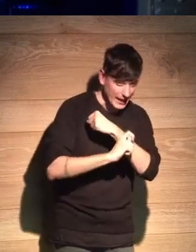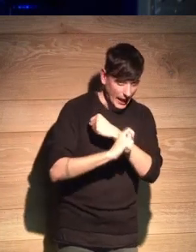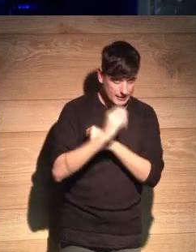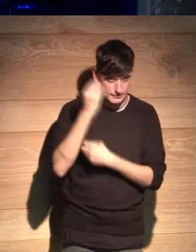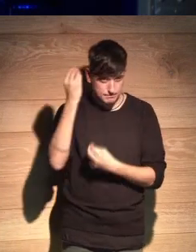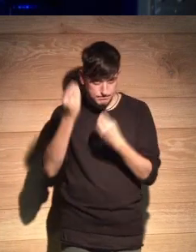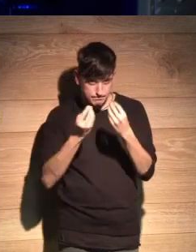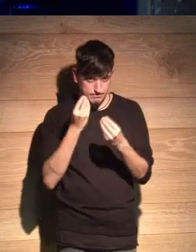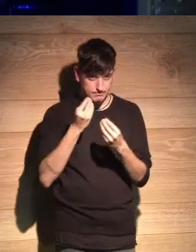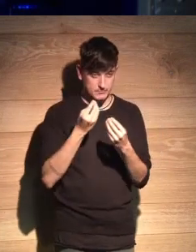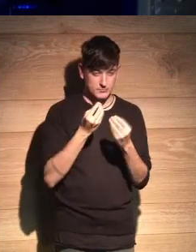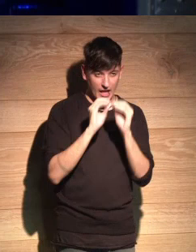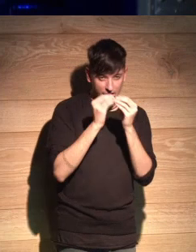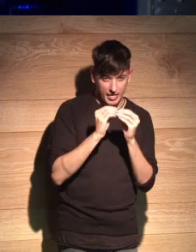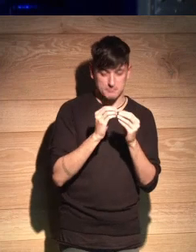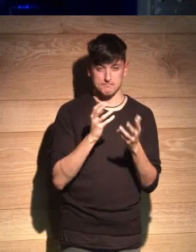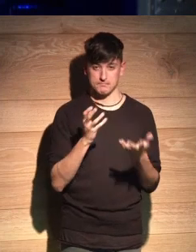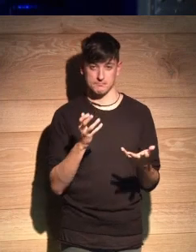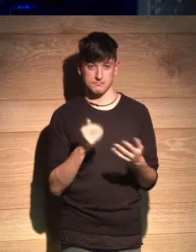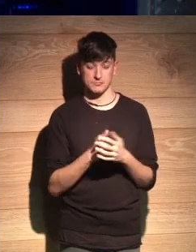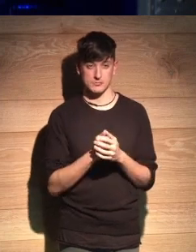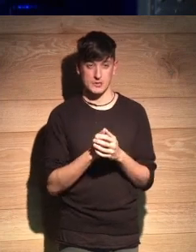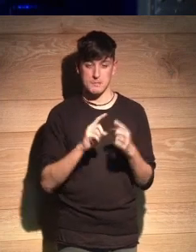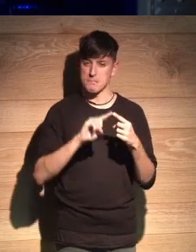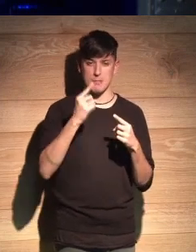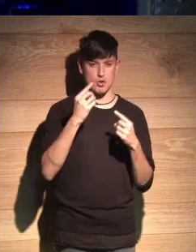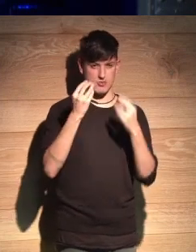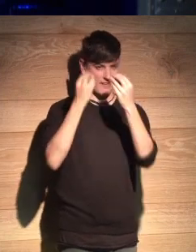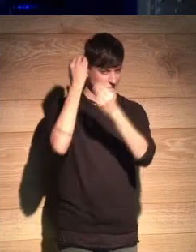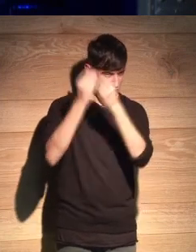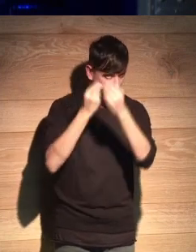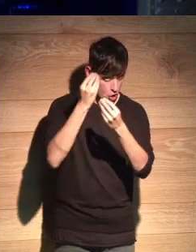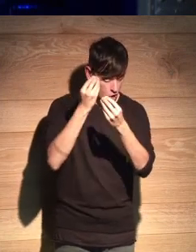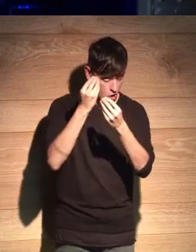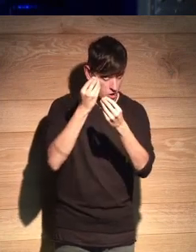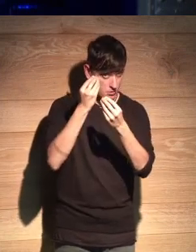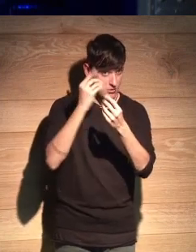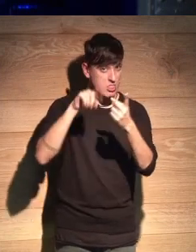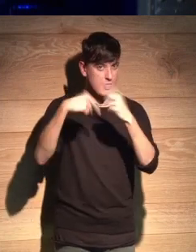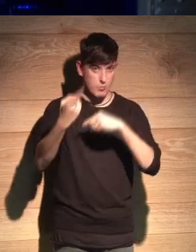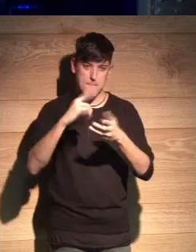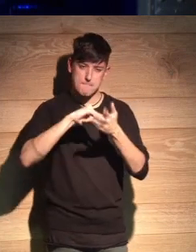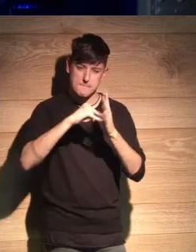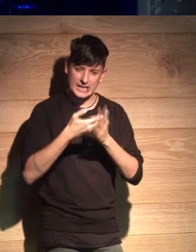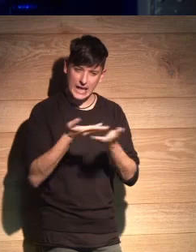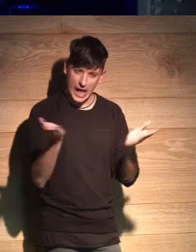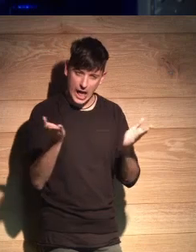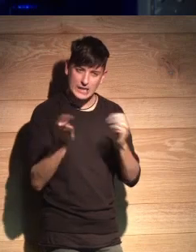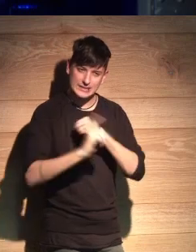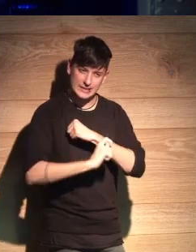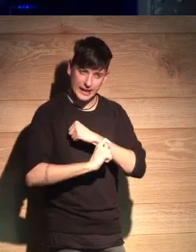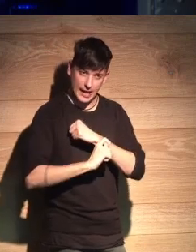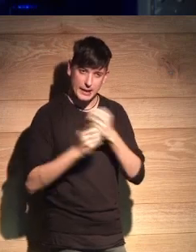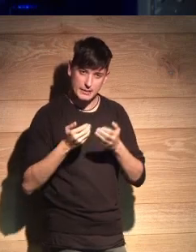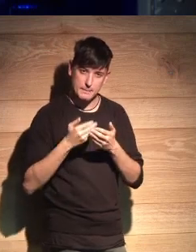articulate their strategy. First, you have to make a reflection, and then you have to